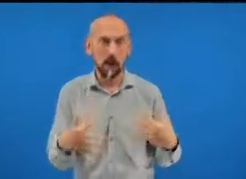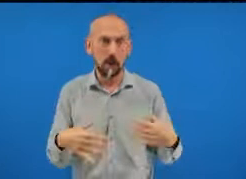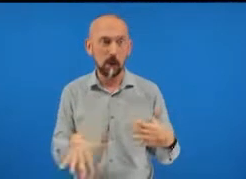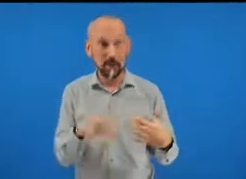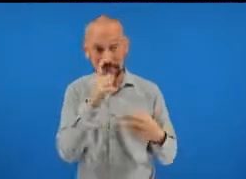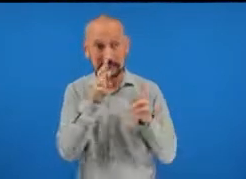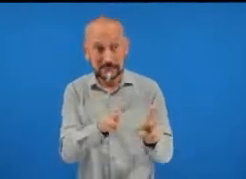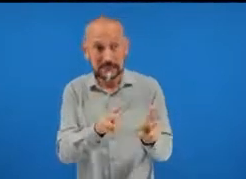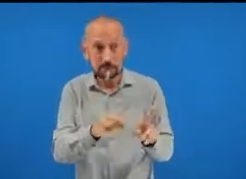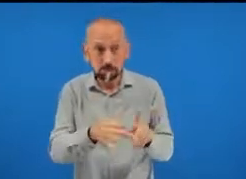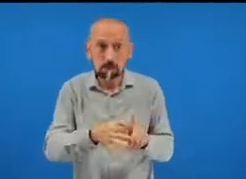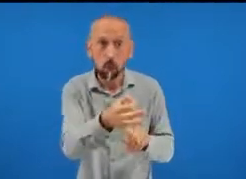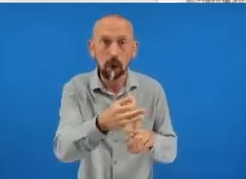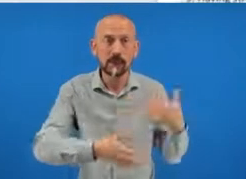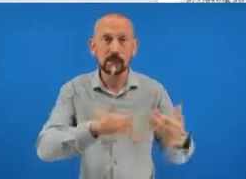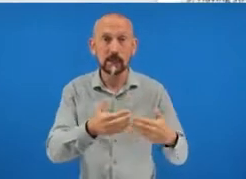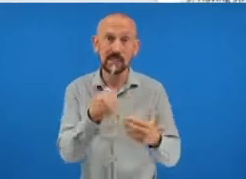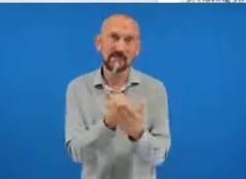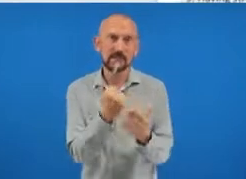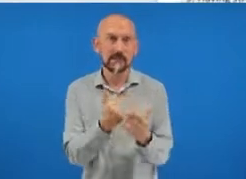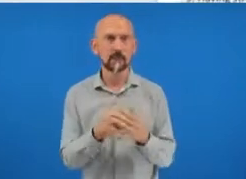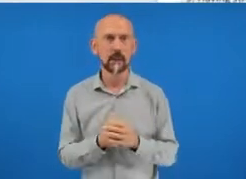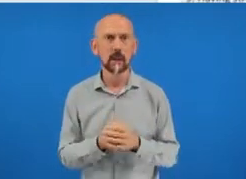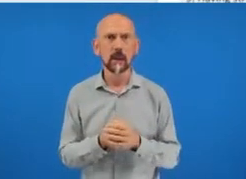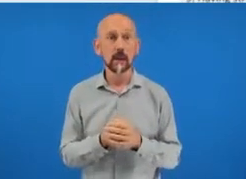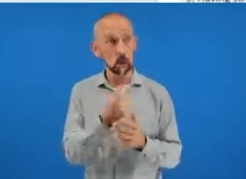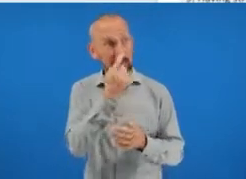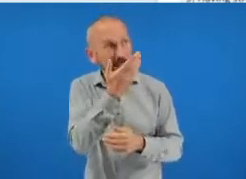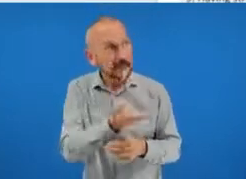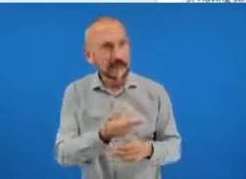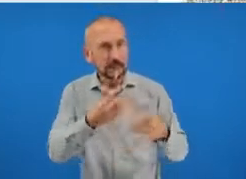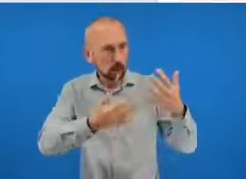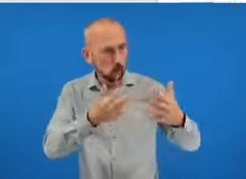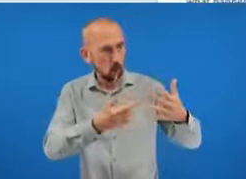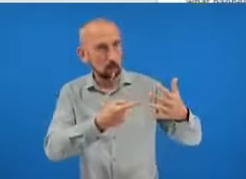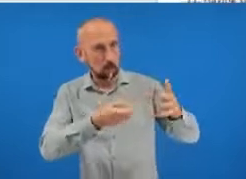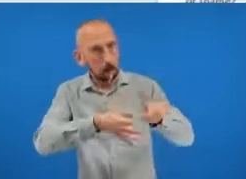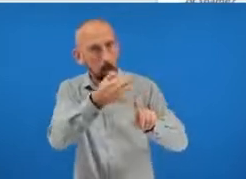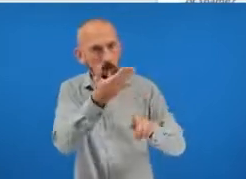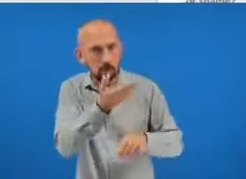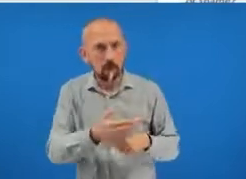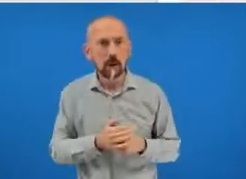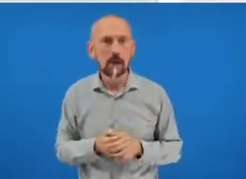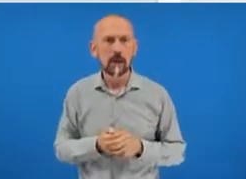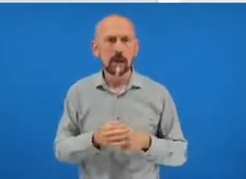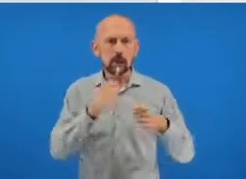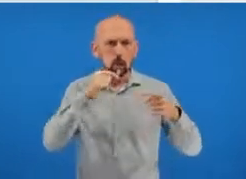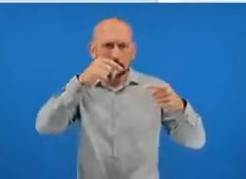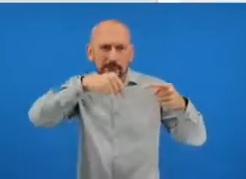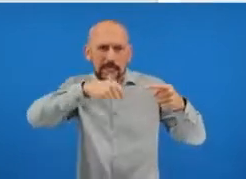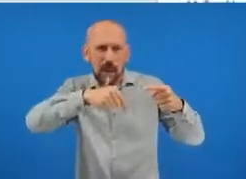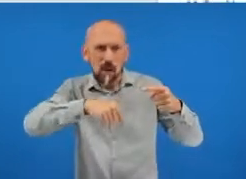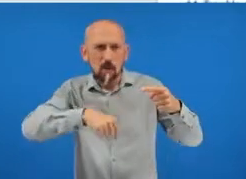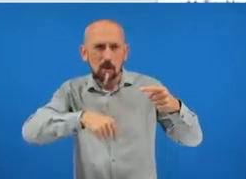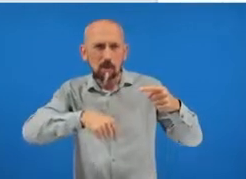there. Yeah. That's really wonderful to hear. So we can actually see that on the scores as well. And as we scroll down as well, just to have